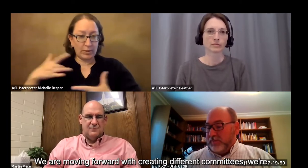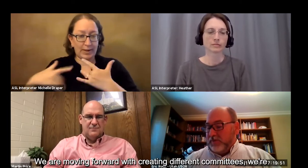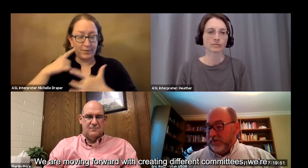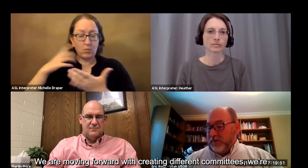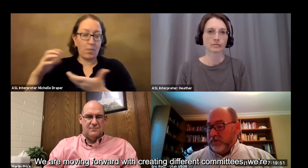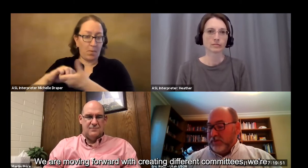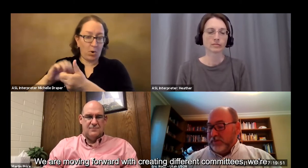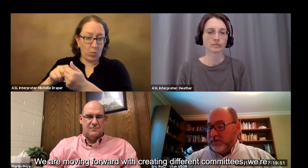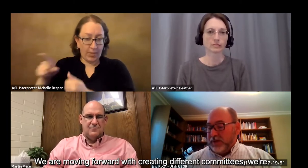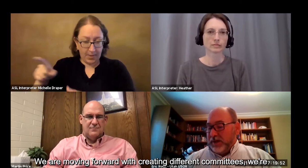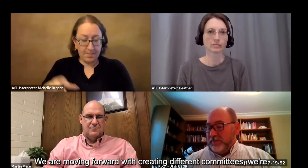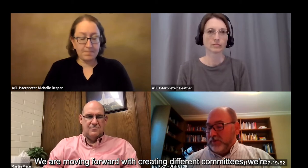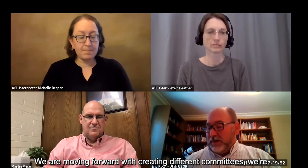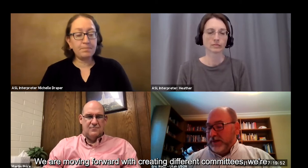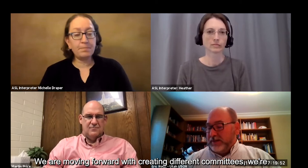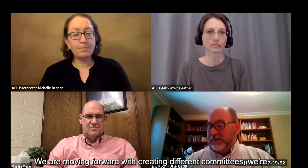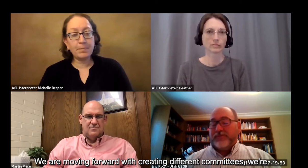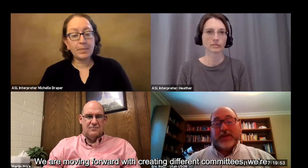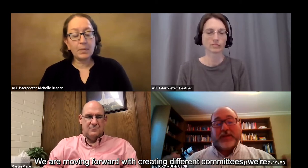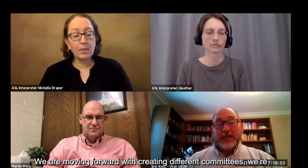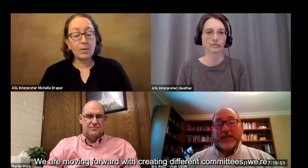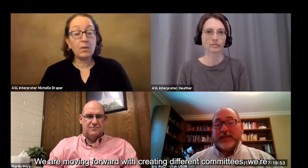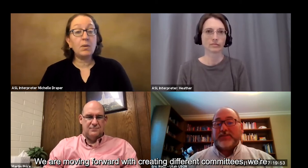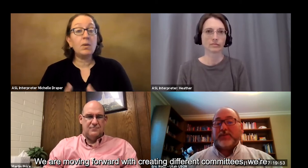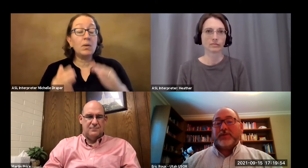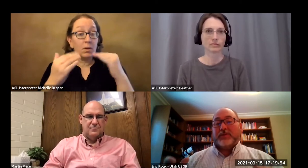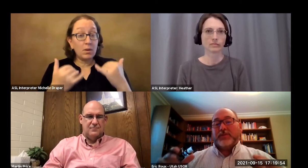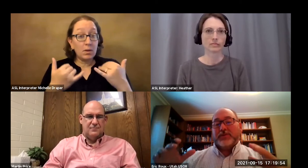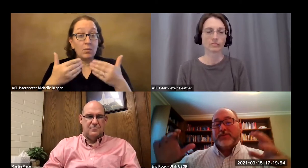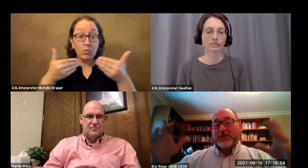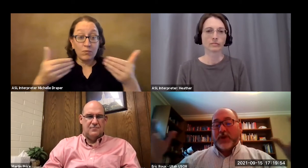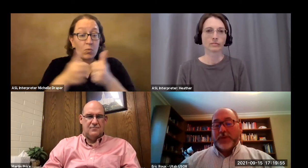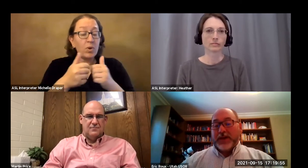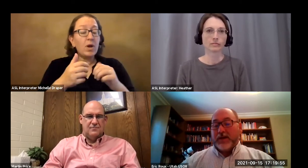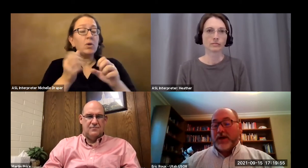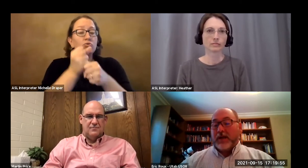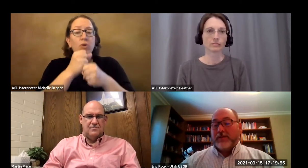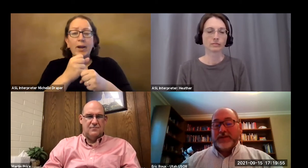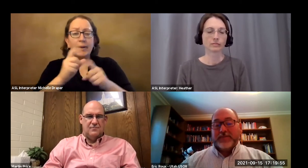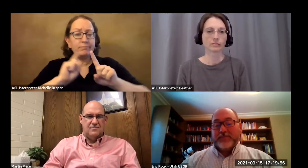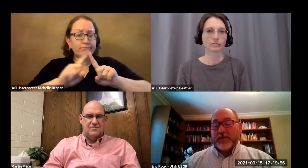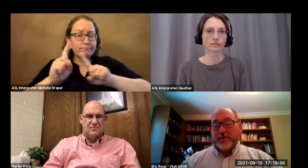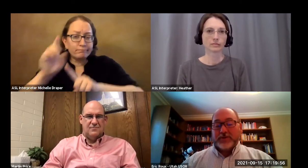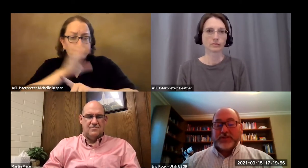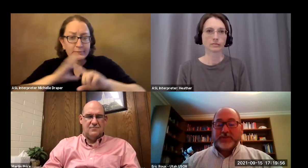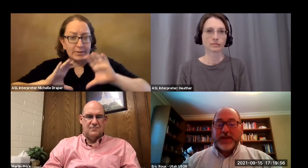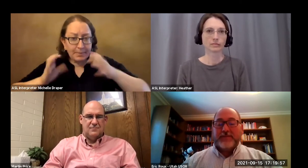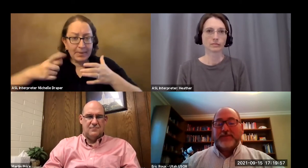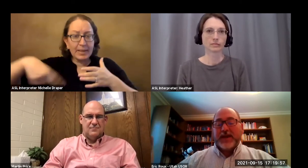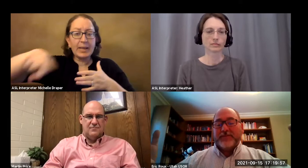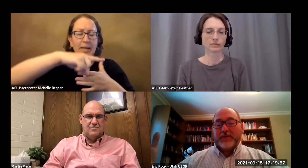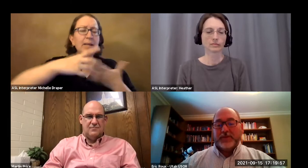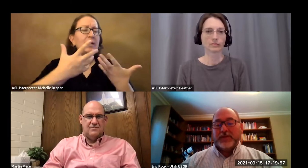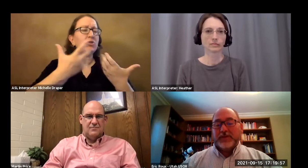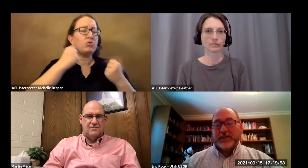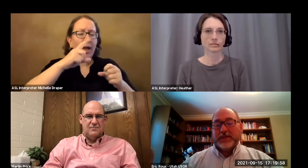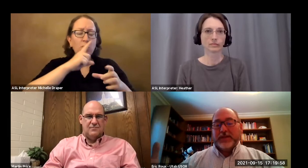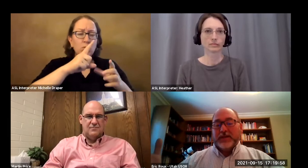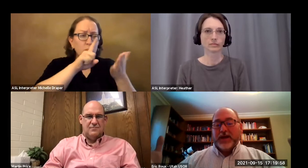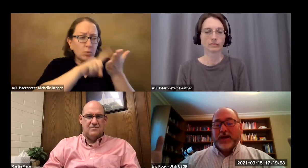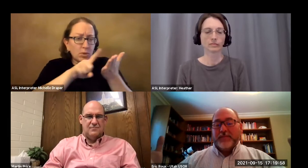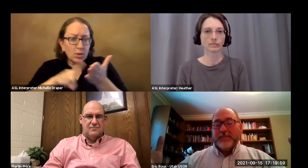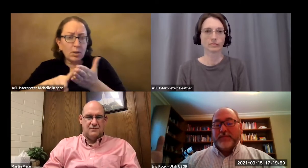We are moving forward with creating different committees. We're sort of scoping out all of the different opportunities we have to have